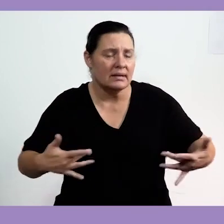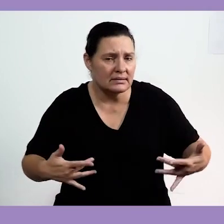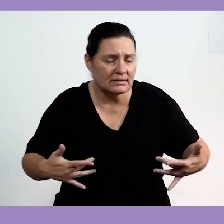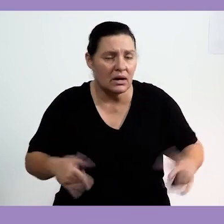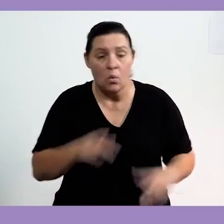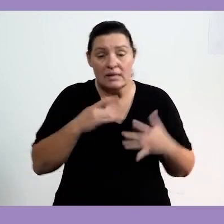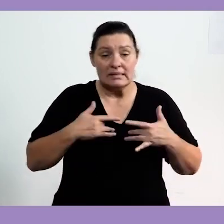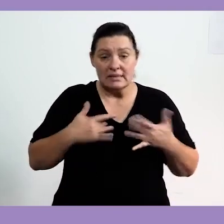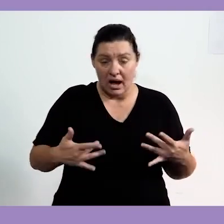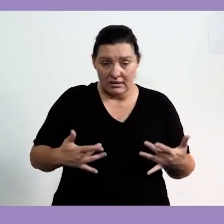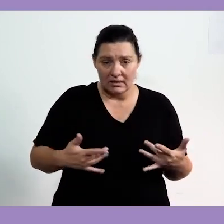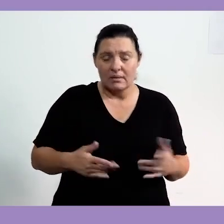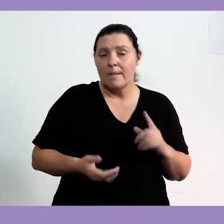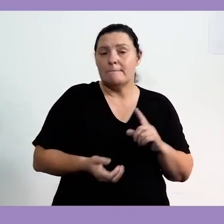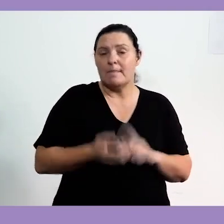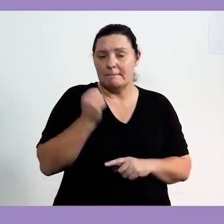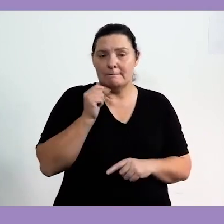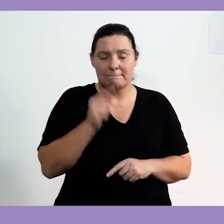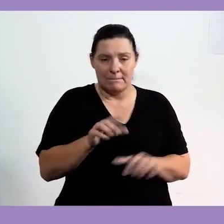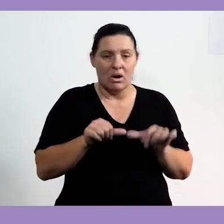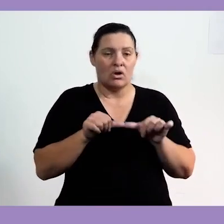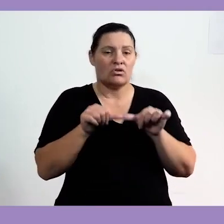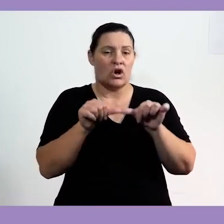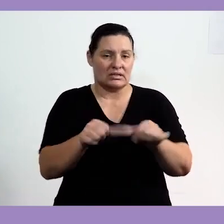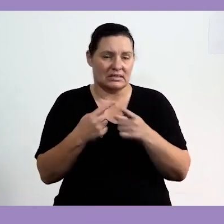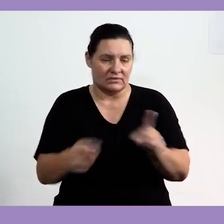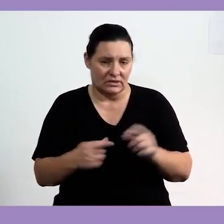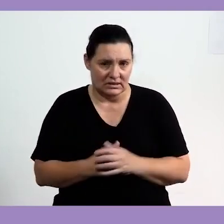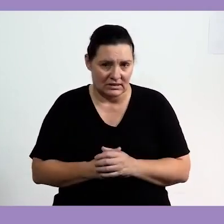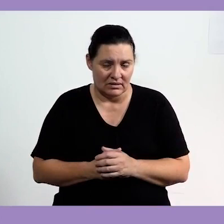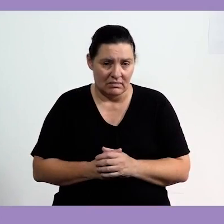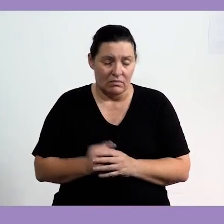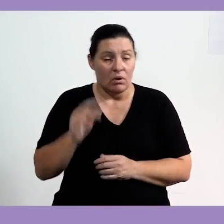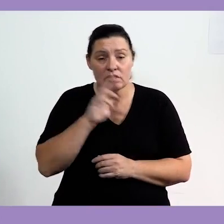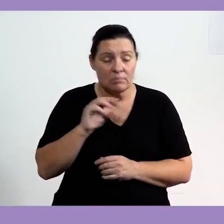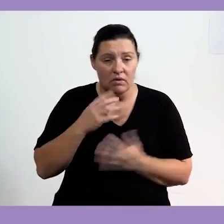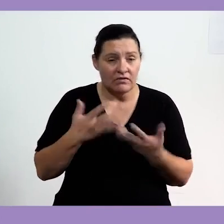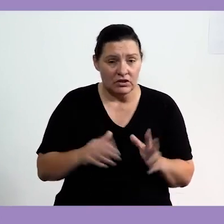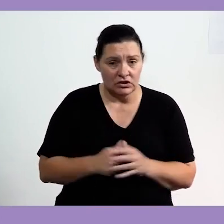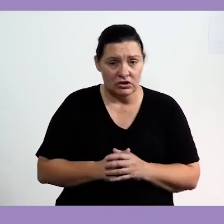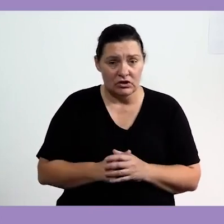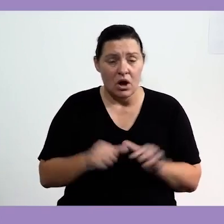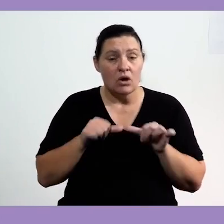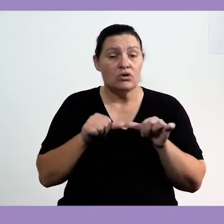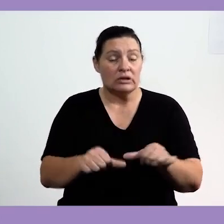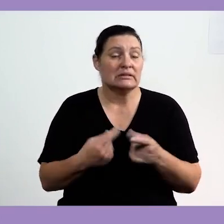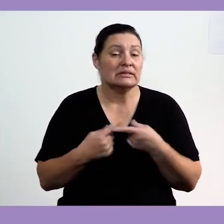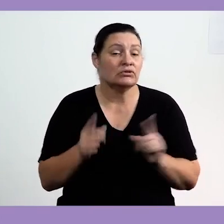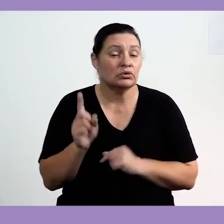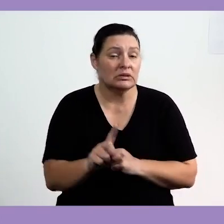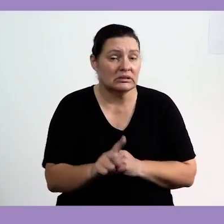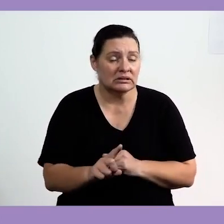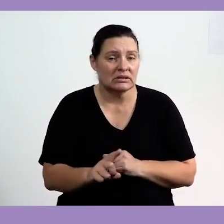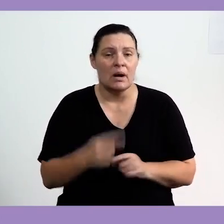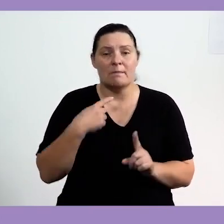Where do we start? We start by finding that constant difference. We've already spoken, the constant